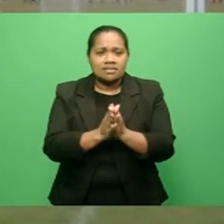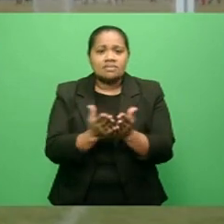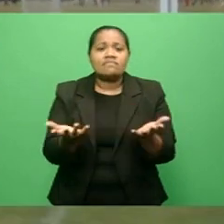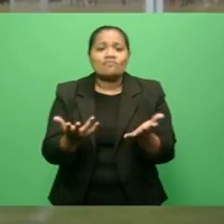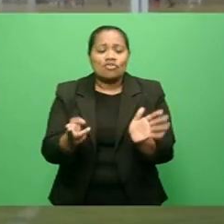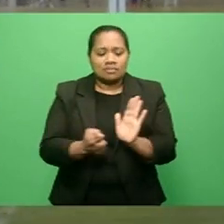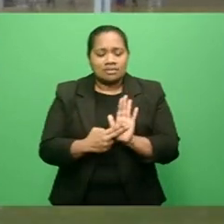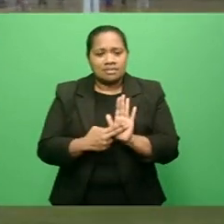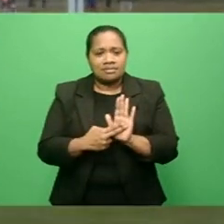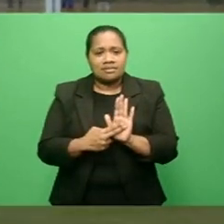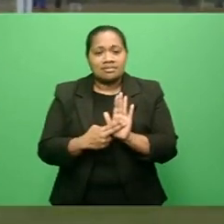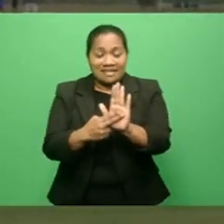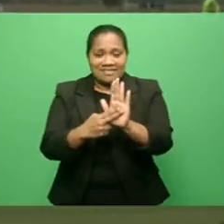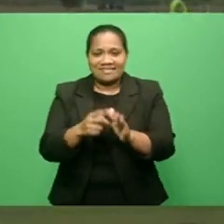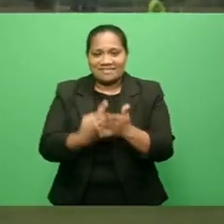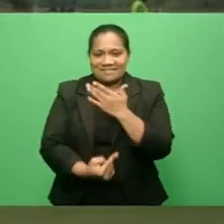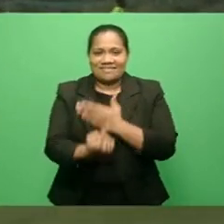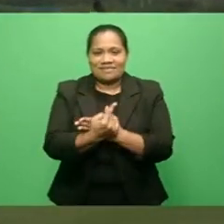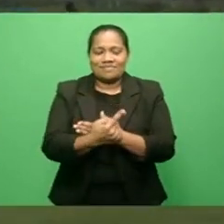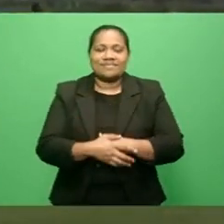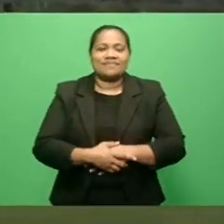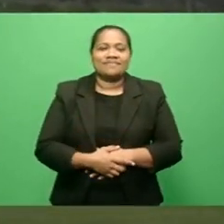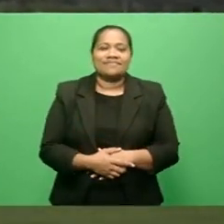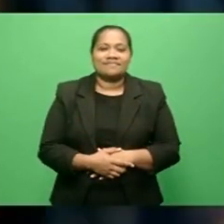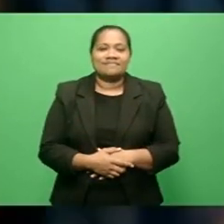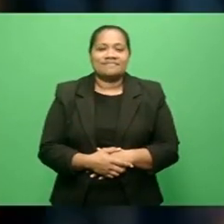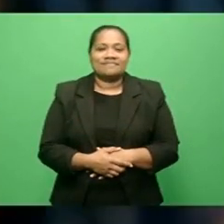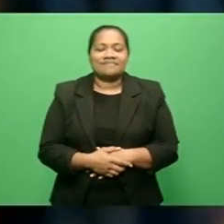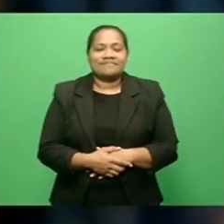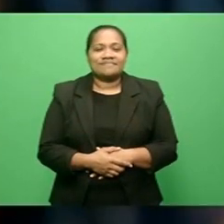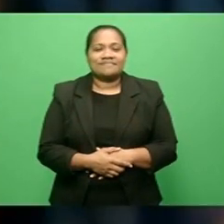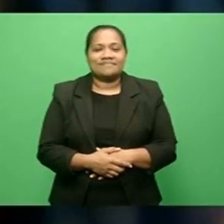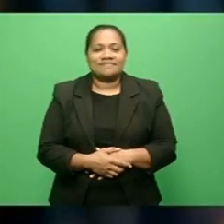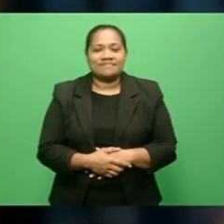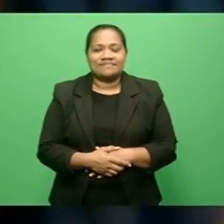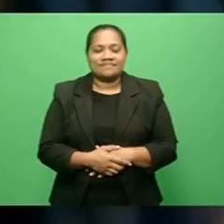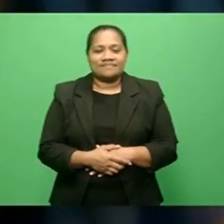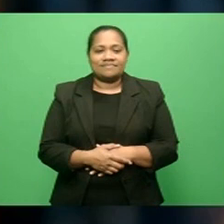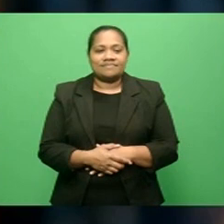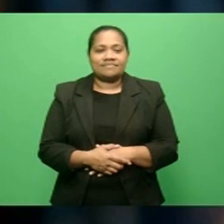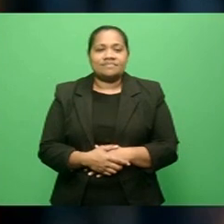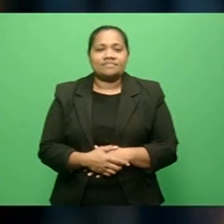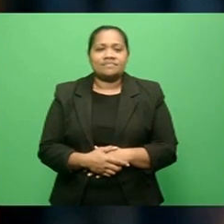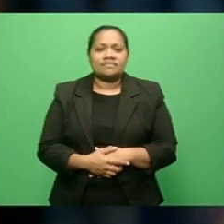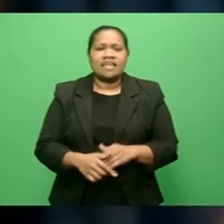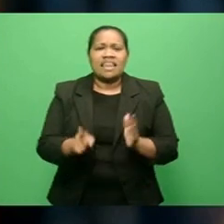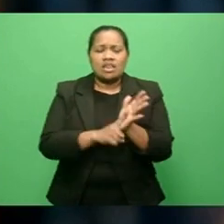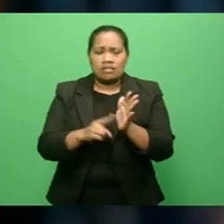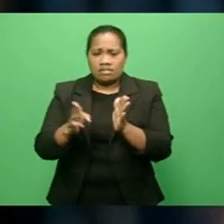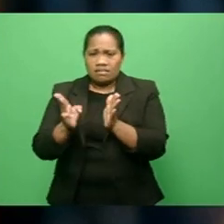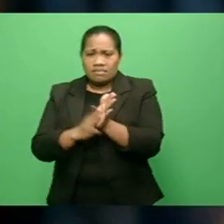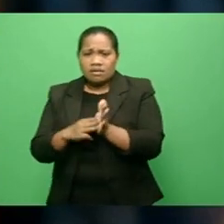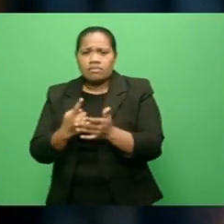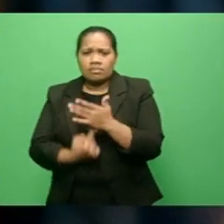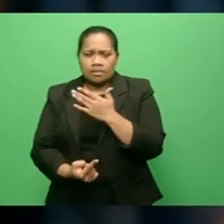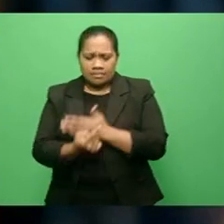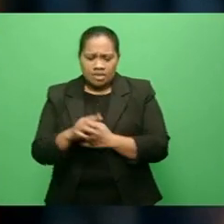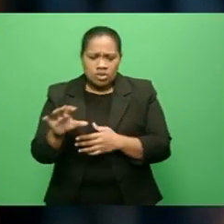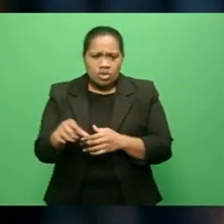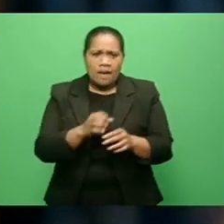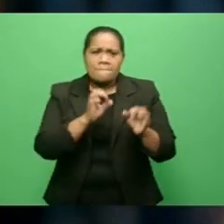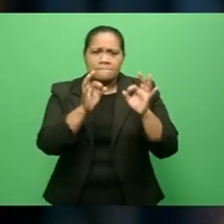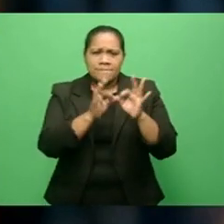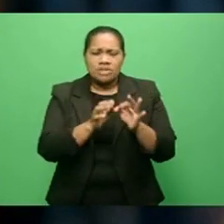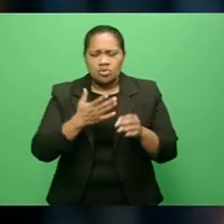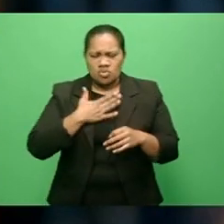Park. Karalaini Tavi, FBC Sports. Lionel Messi has told Barcelona he wants to leave the